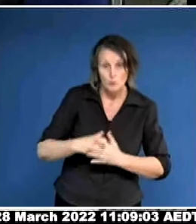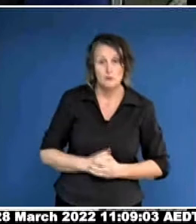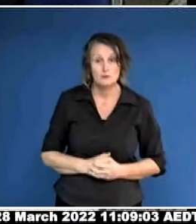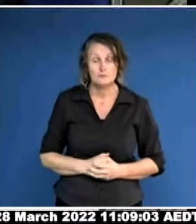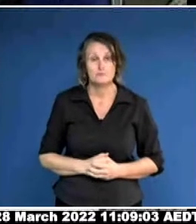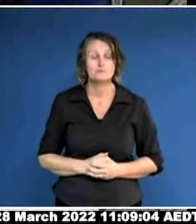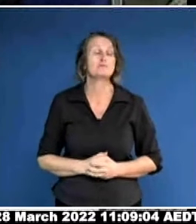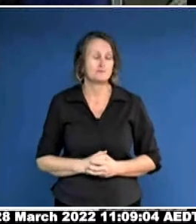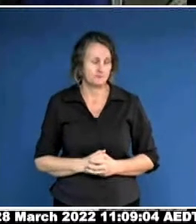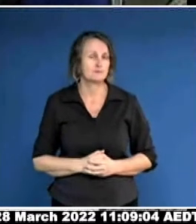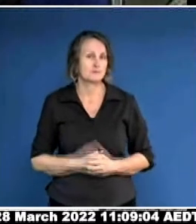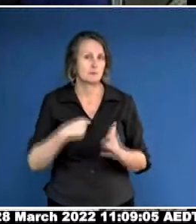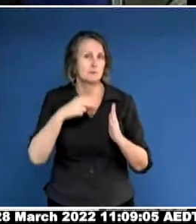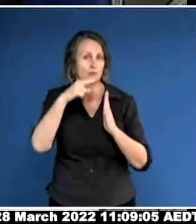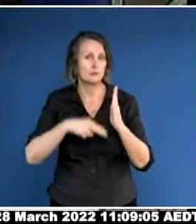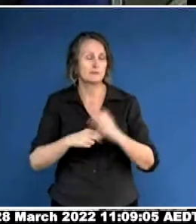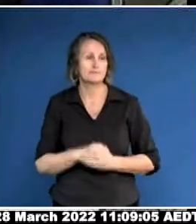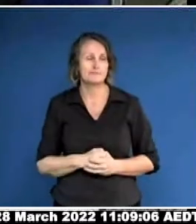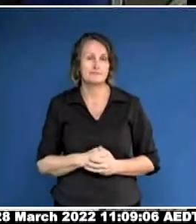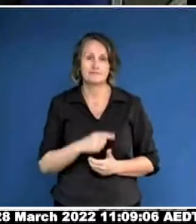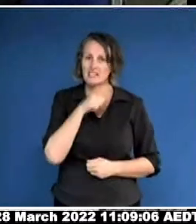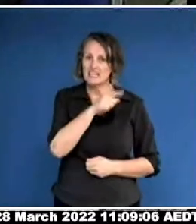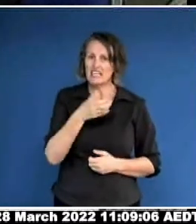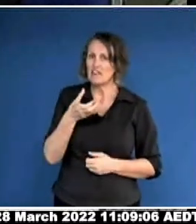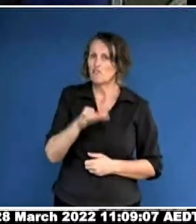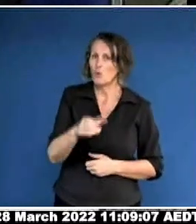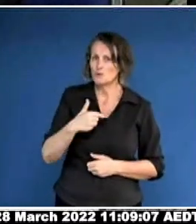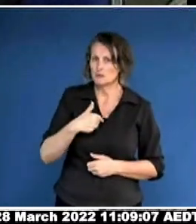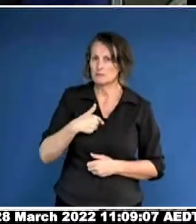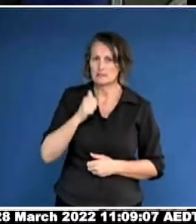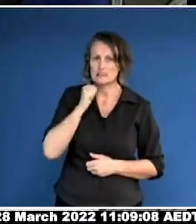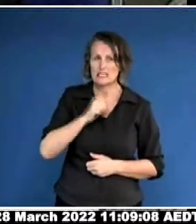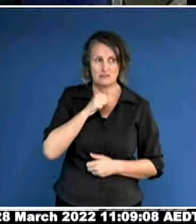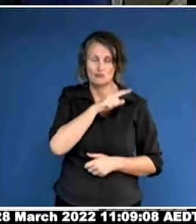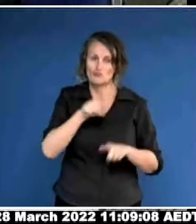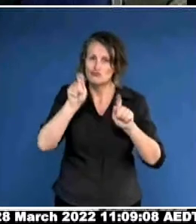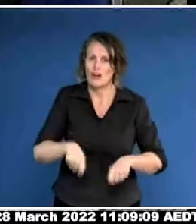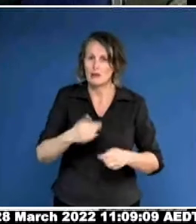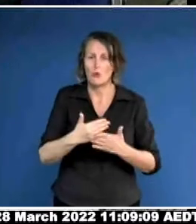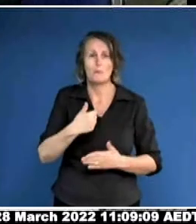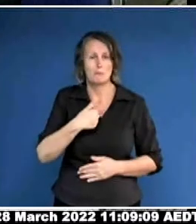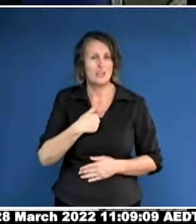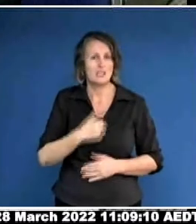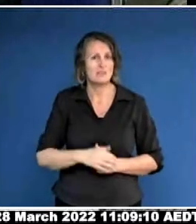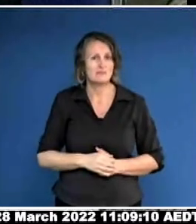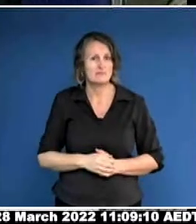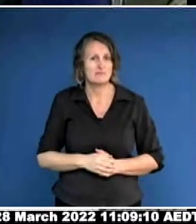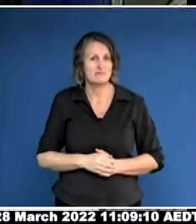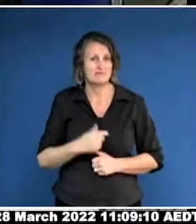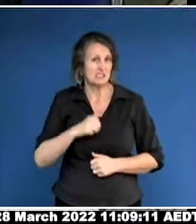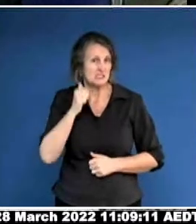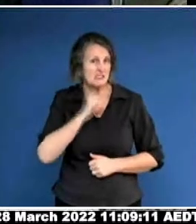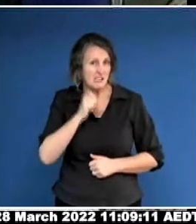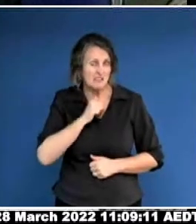He forced me to have sex. He raped me. He put his dick in my vagina and my bum